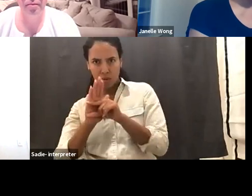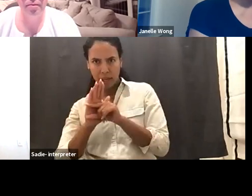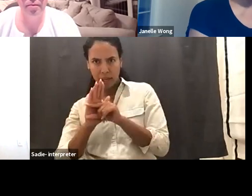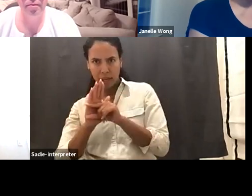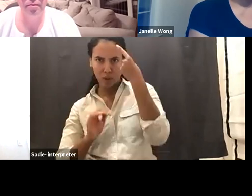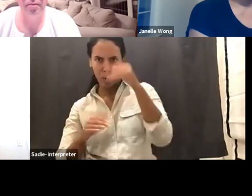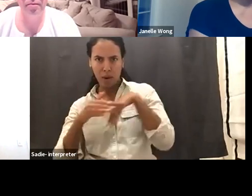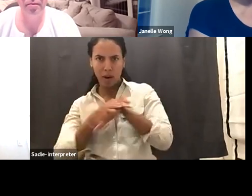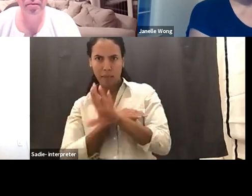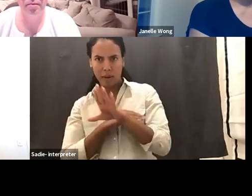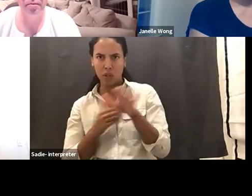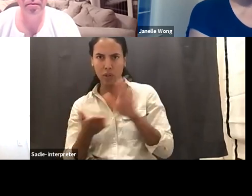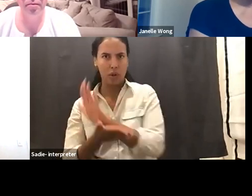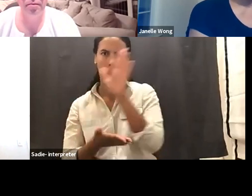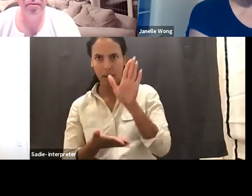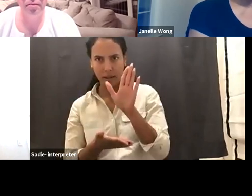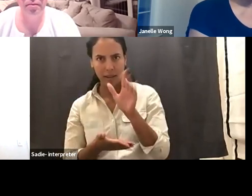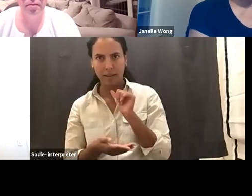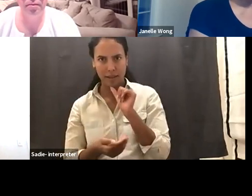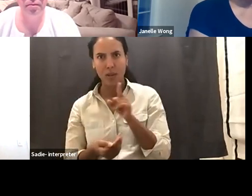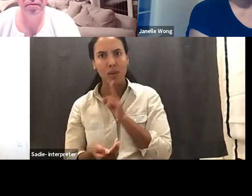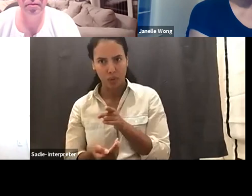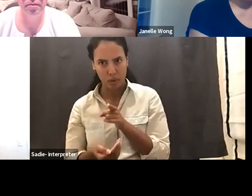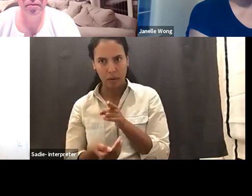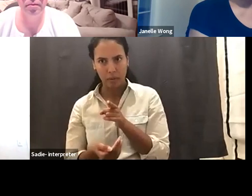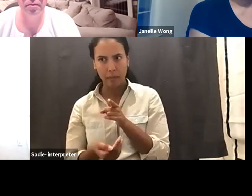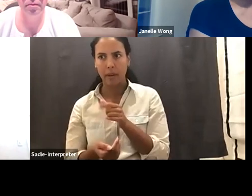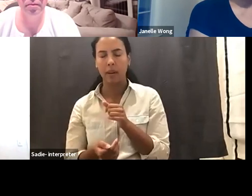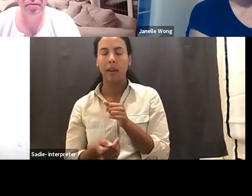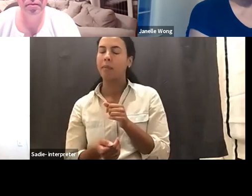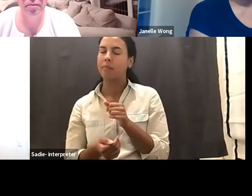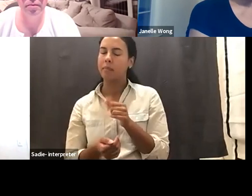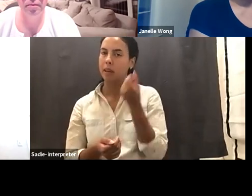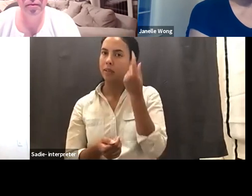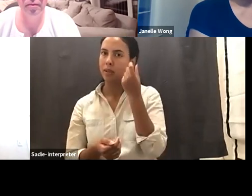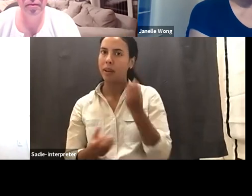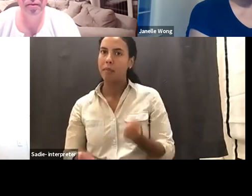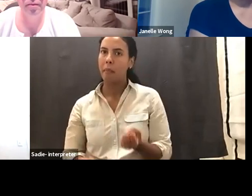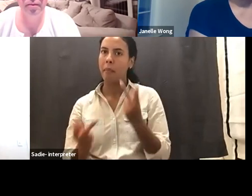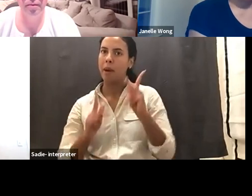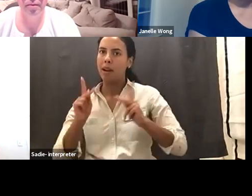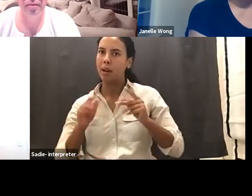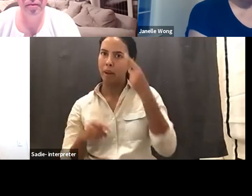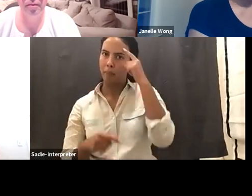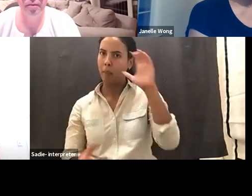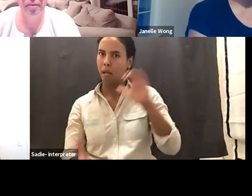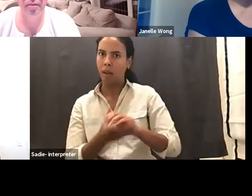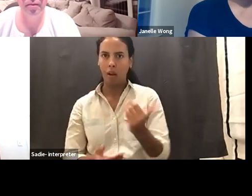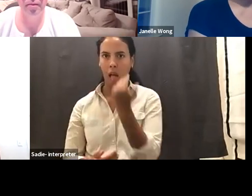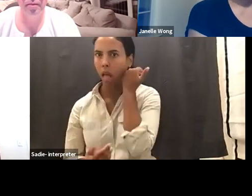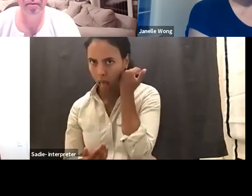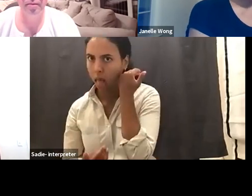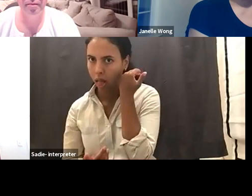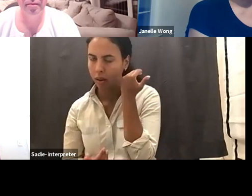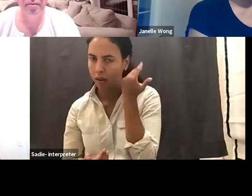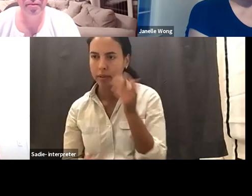to research, but still continues to color the way people think about the issue in a way that's very hard to dismantle. And finally, I'll